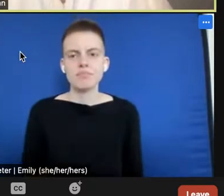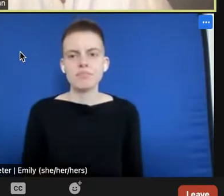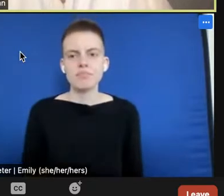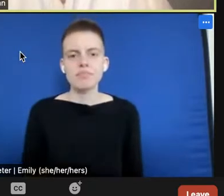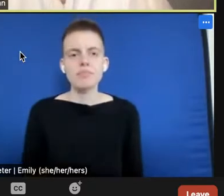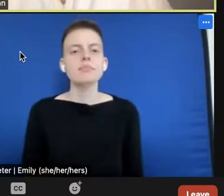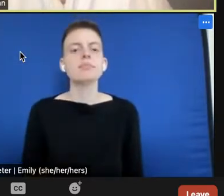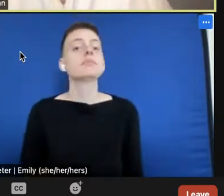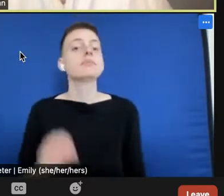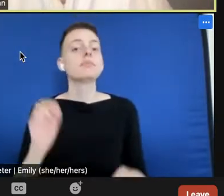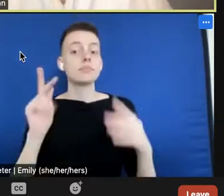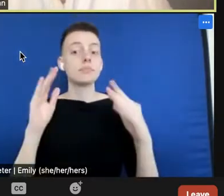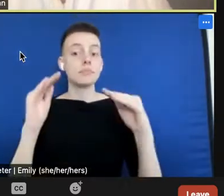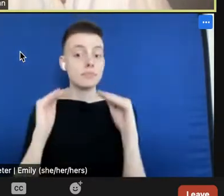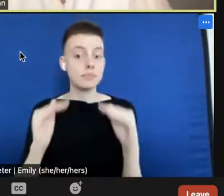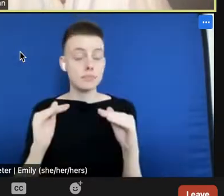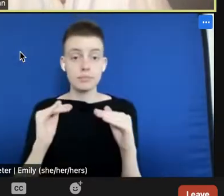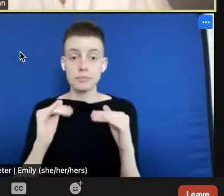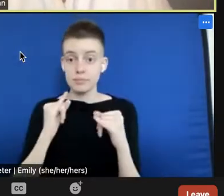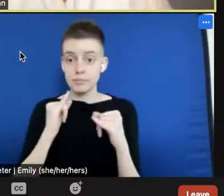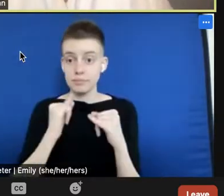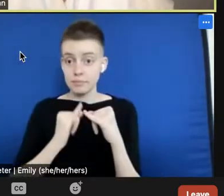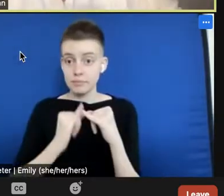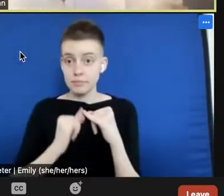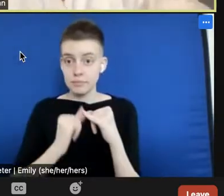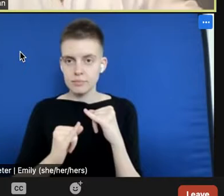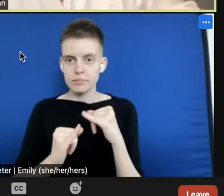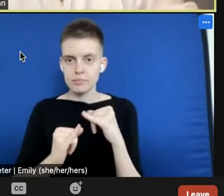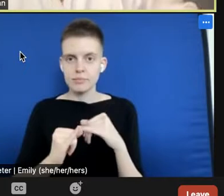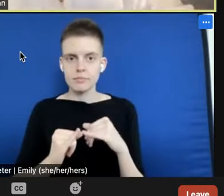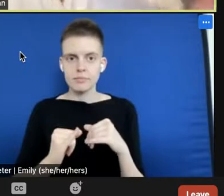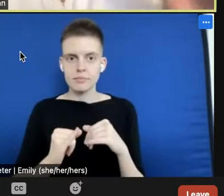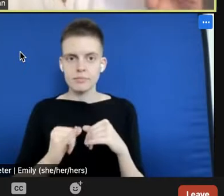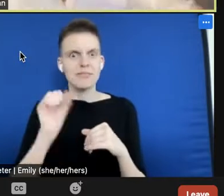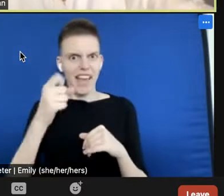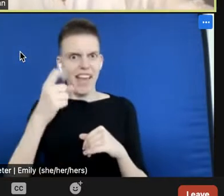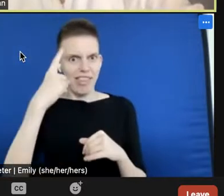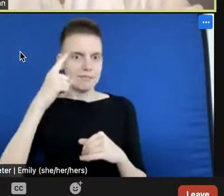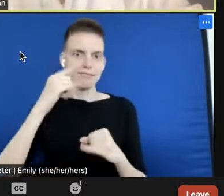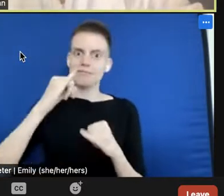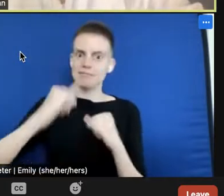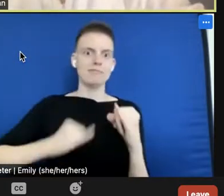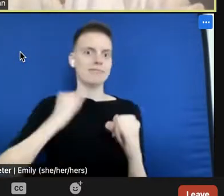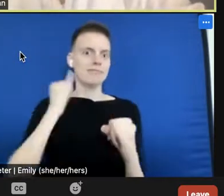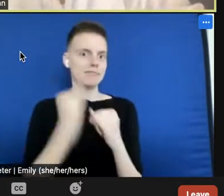Okay, and then finally, and maybe that is finally. So